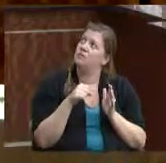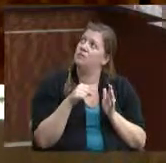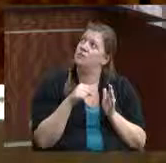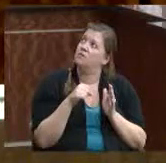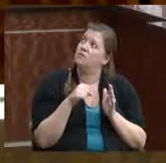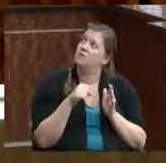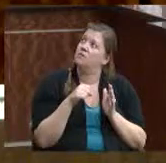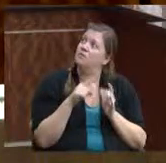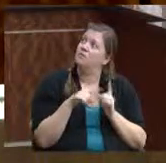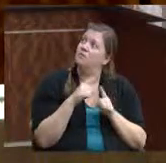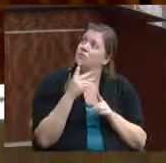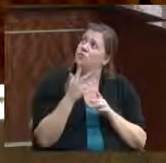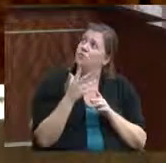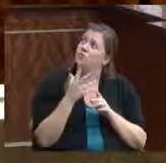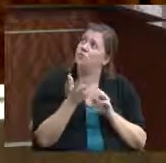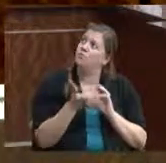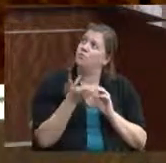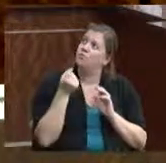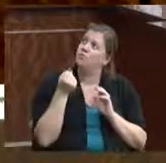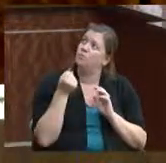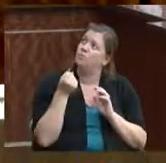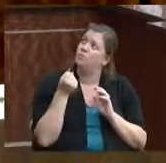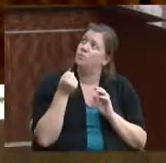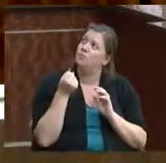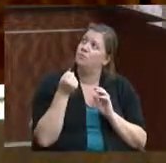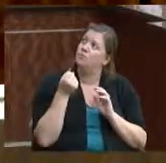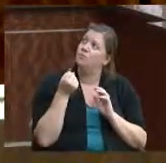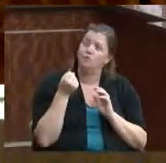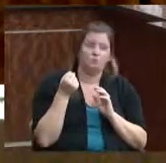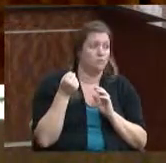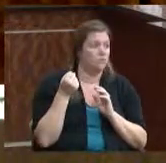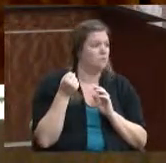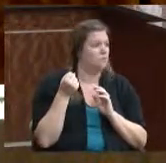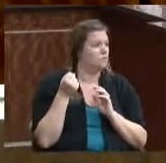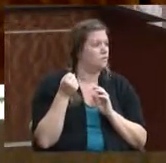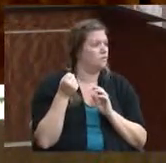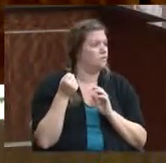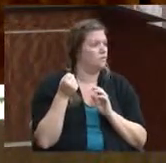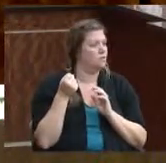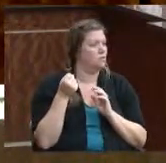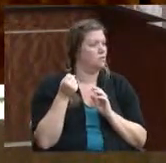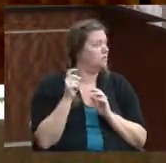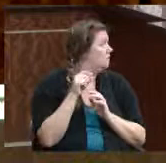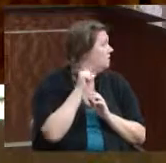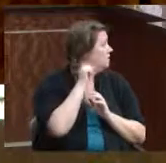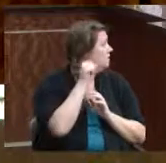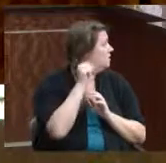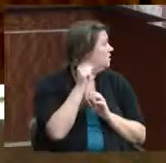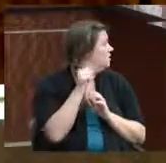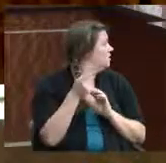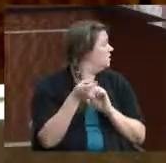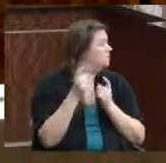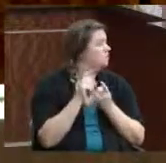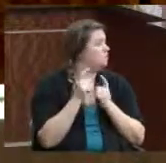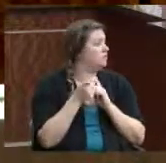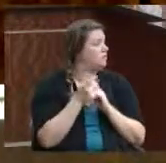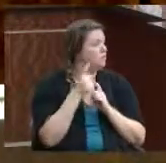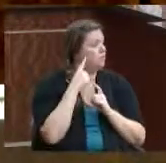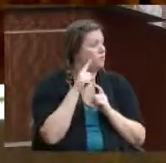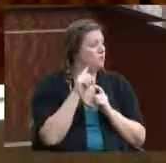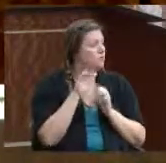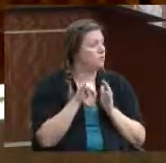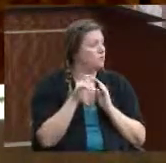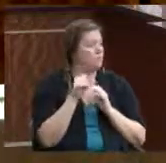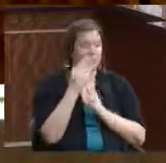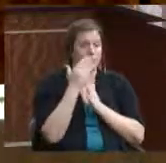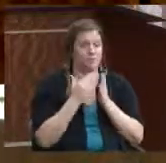To remove, I'm sorry. Alter the procedure. And other non-substantive changes to the